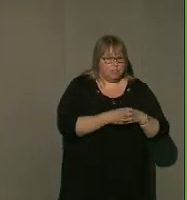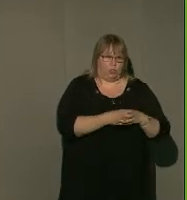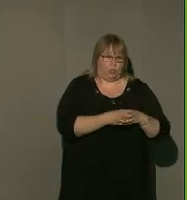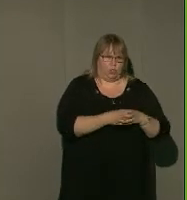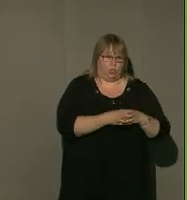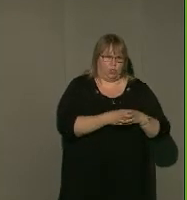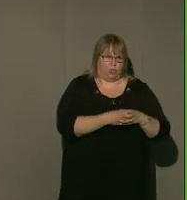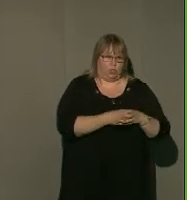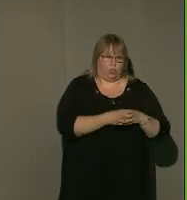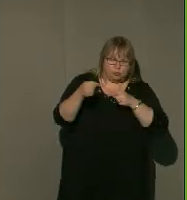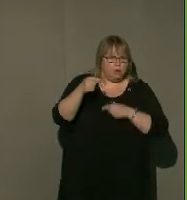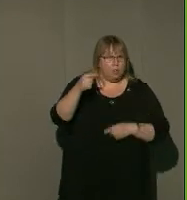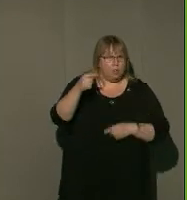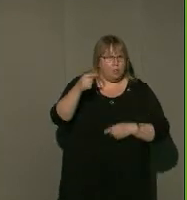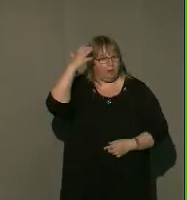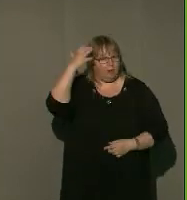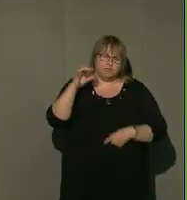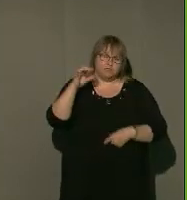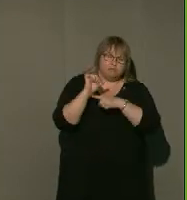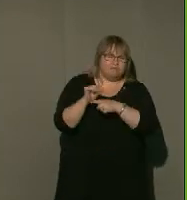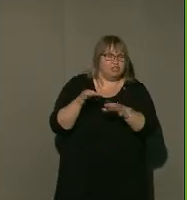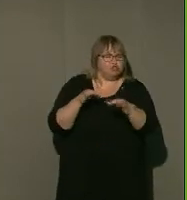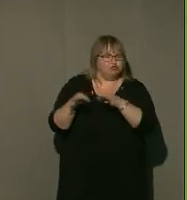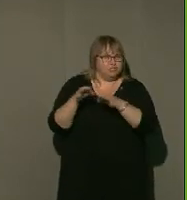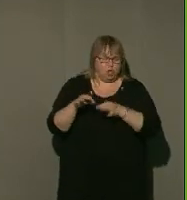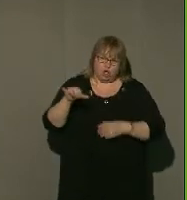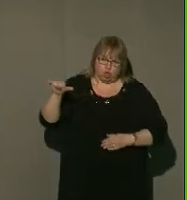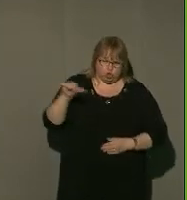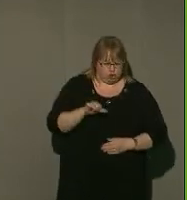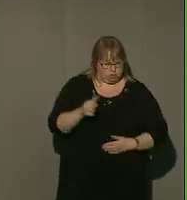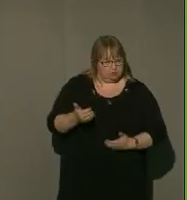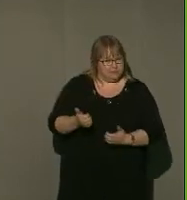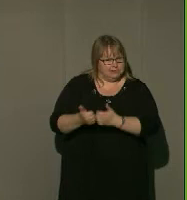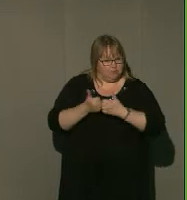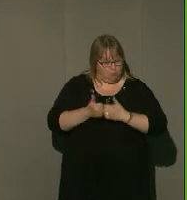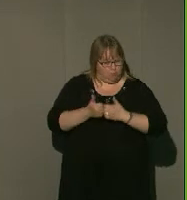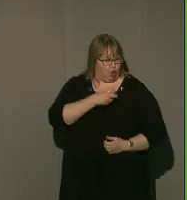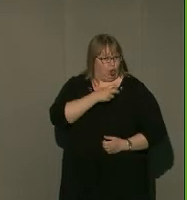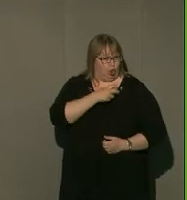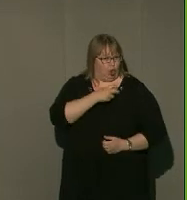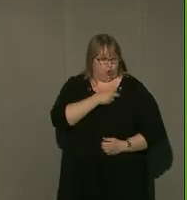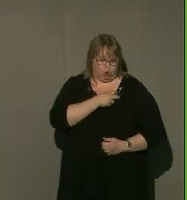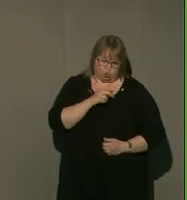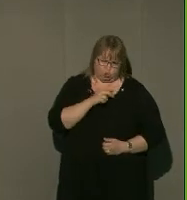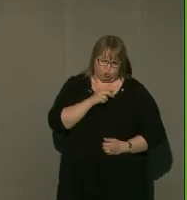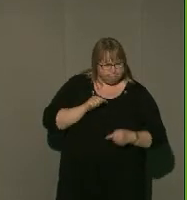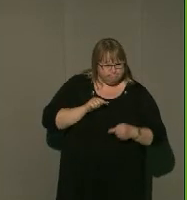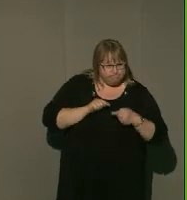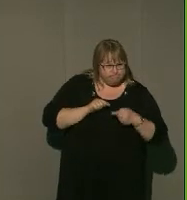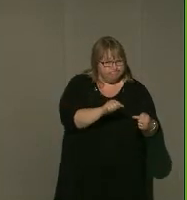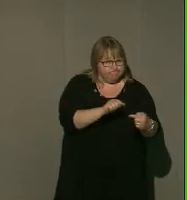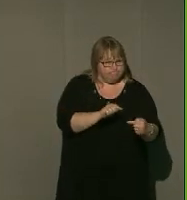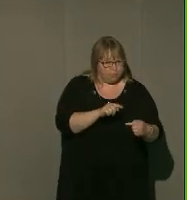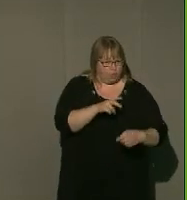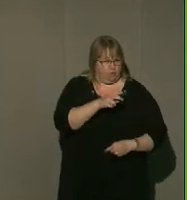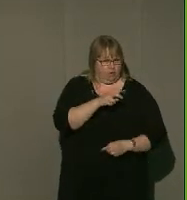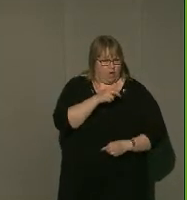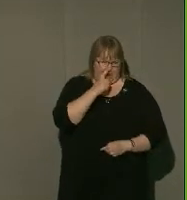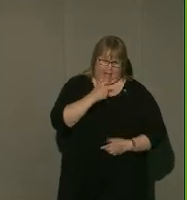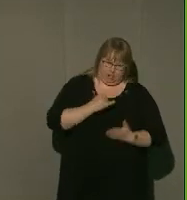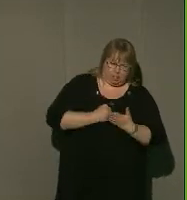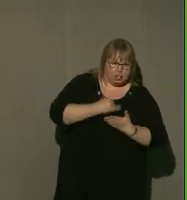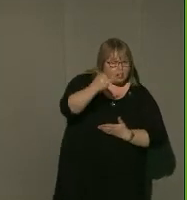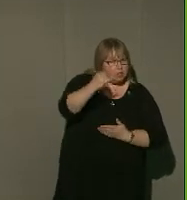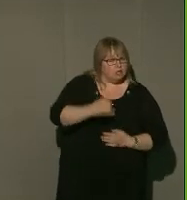Prevent strategy and our commitment to supporting the rights of trade unions to take action against employers and not be victimised for speaking out.